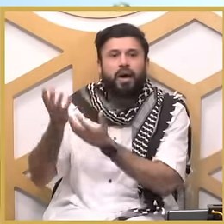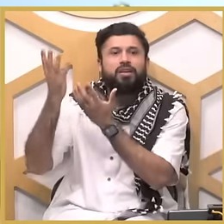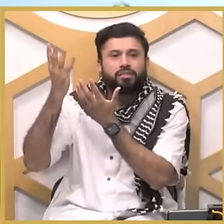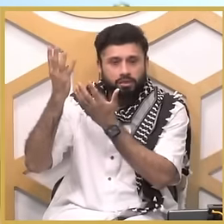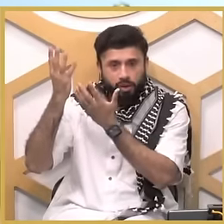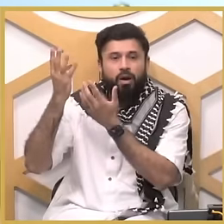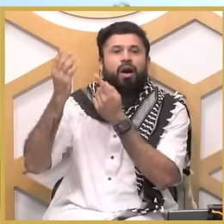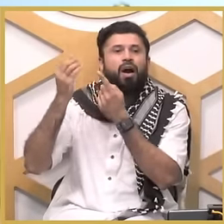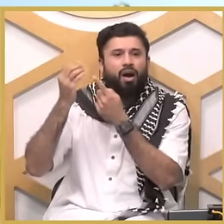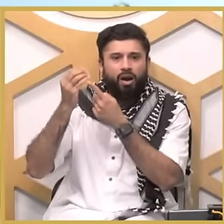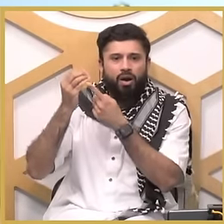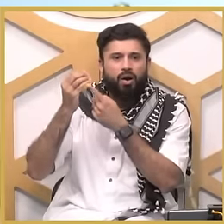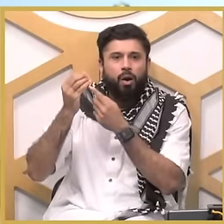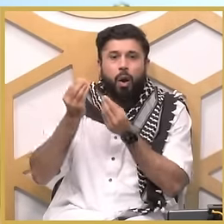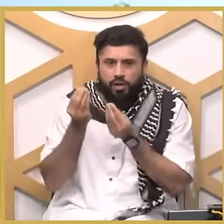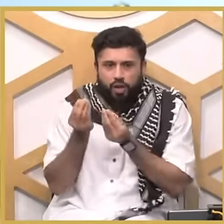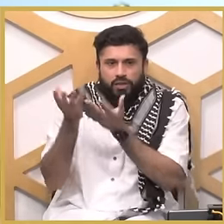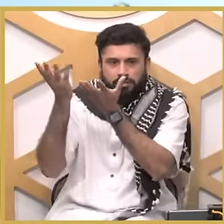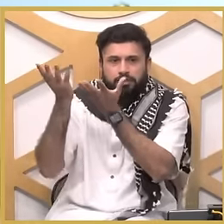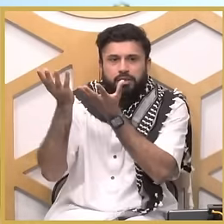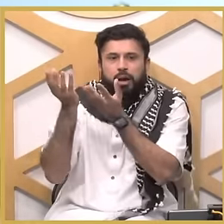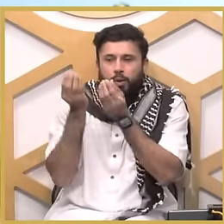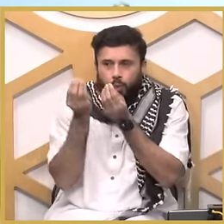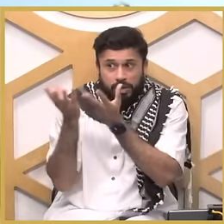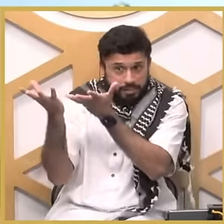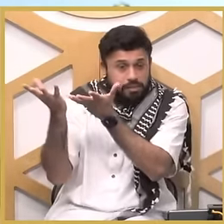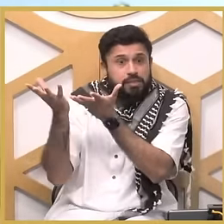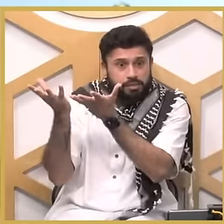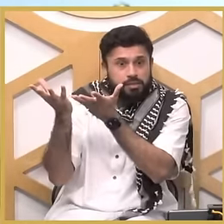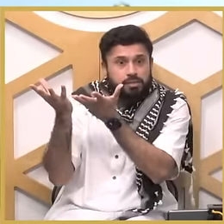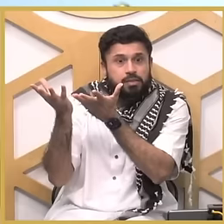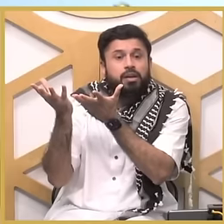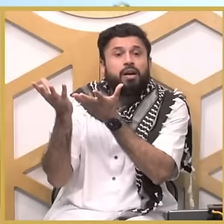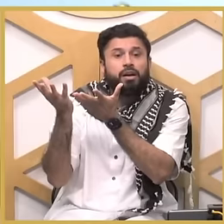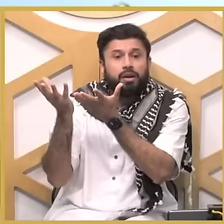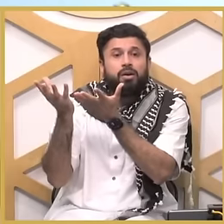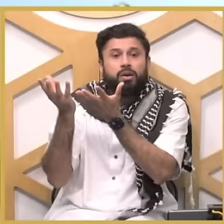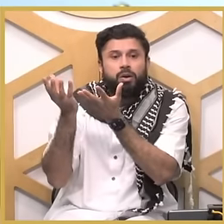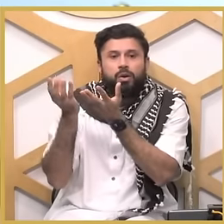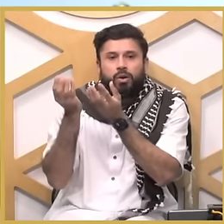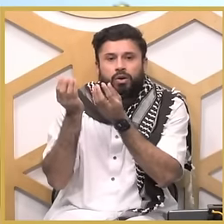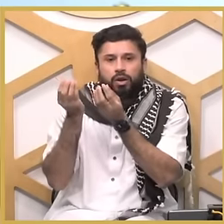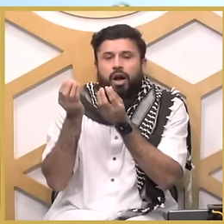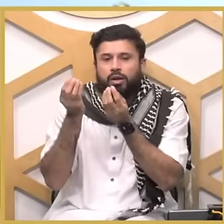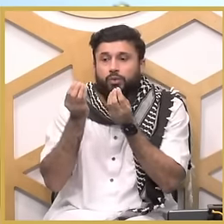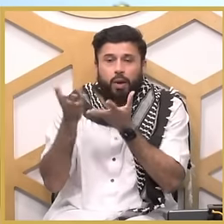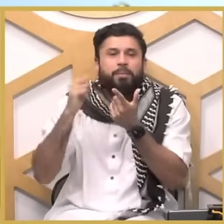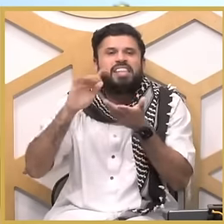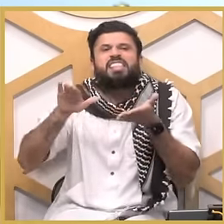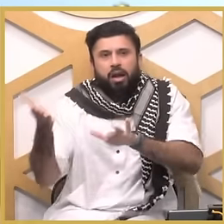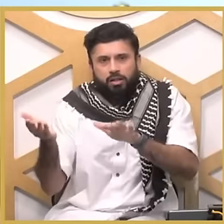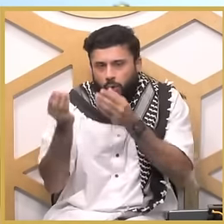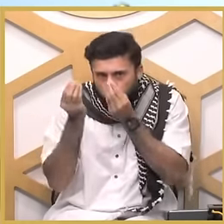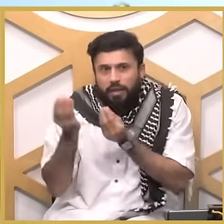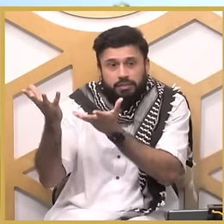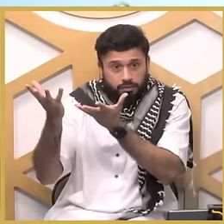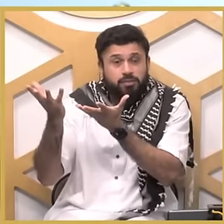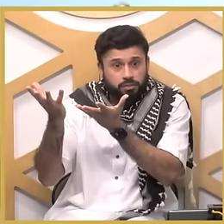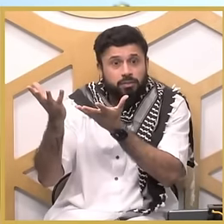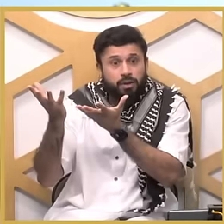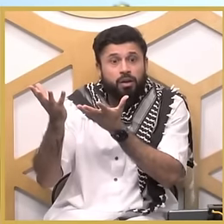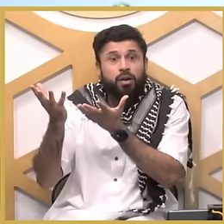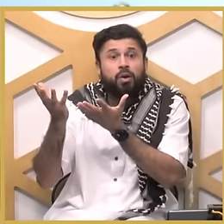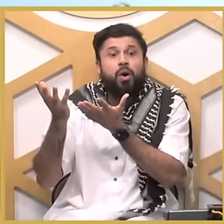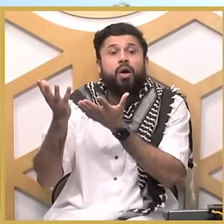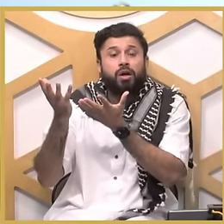what are you meeting Allah with at the end of the day? So there's got to be something to that content. And I do have a question for you, Sheikh. Maybe we leave a question and answer. I can ask you now. No, it's up inshallah to